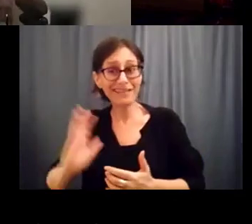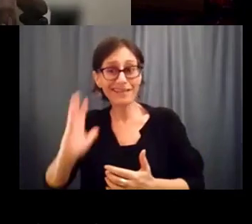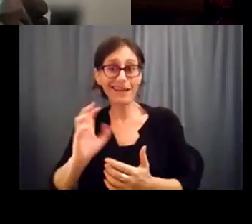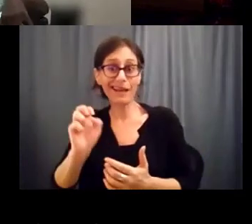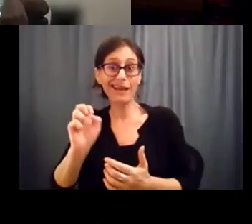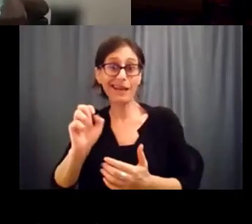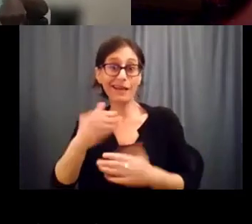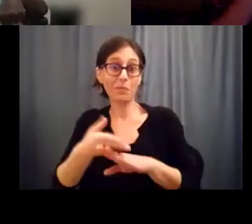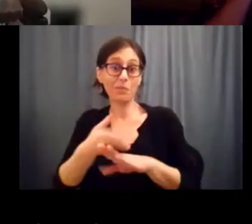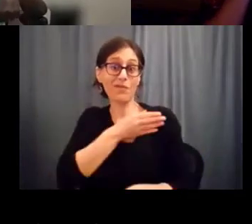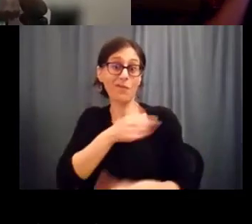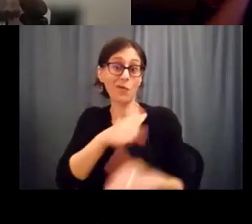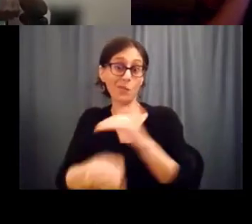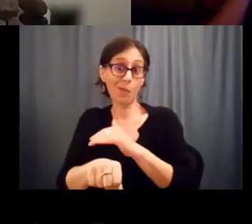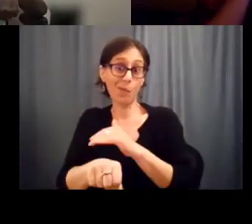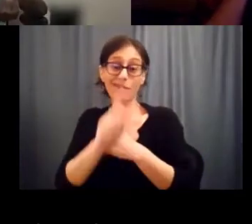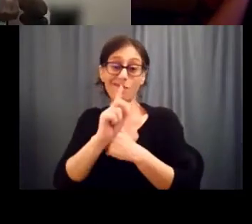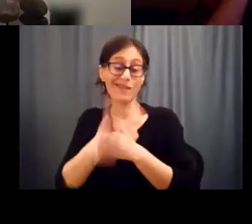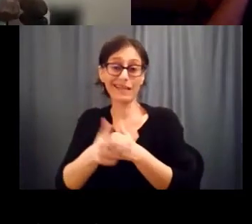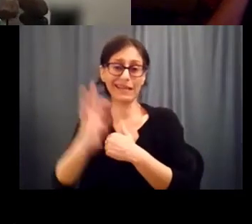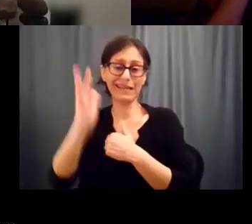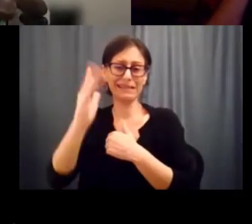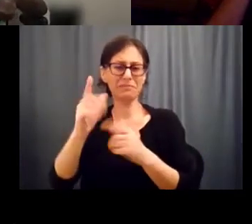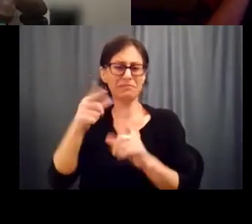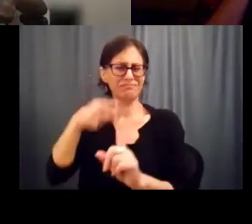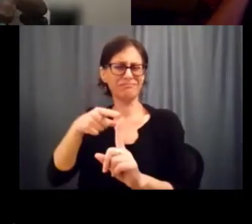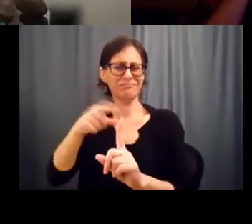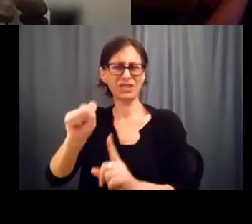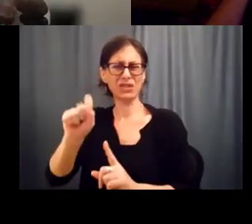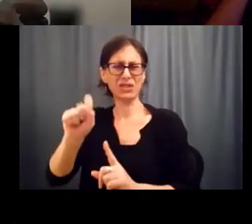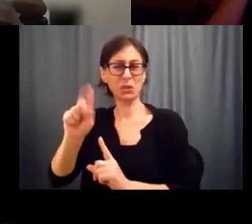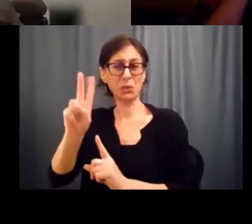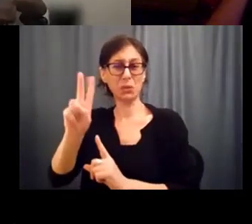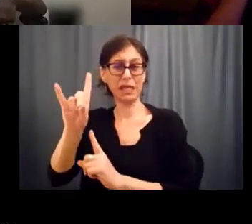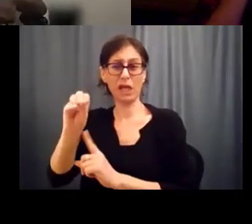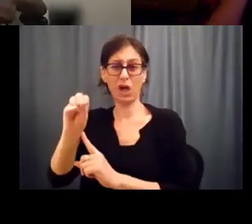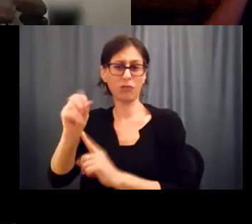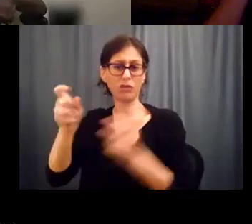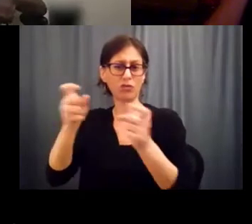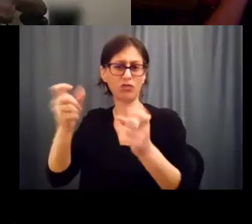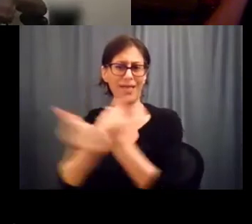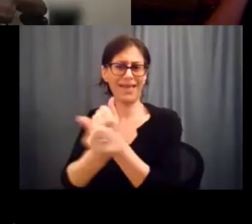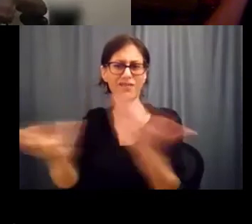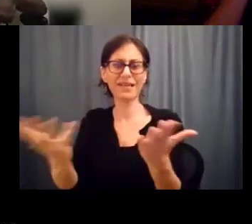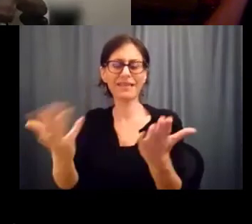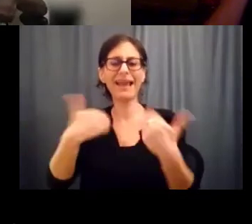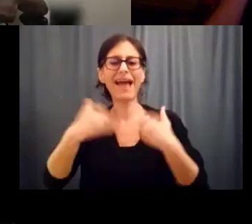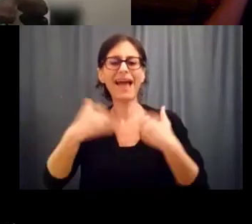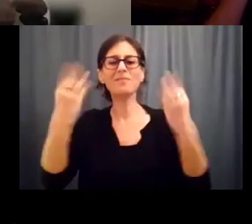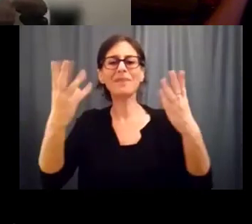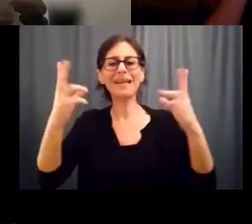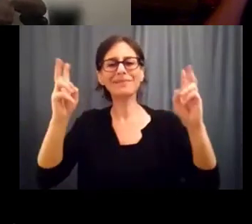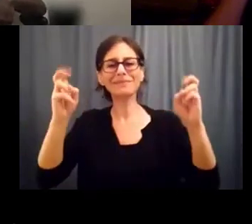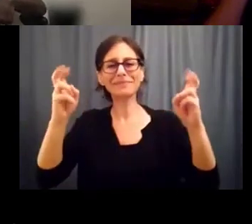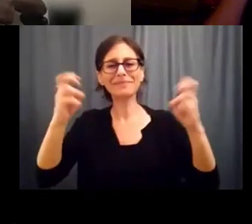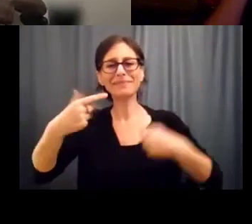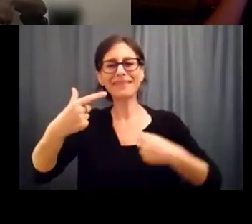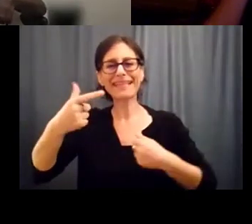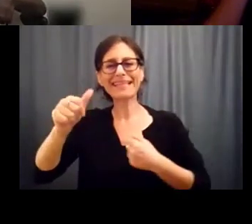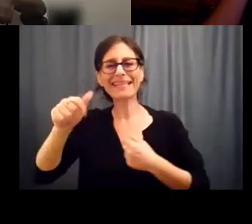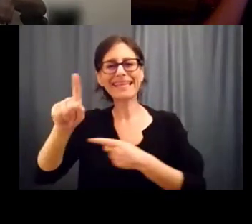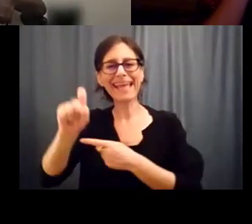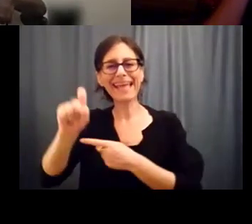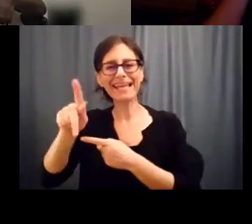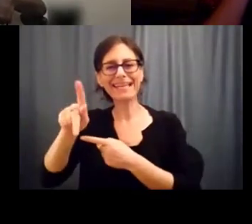we were born, it was all about the studio. And basically, there were all these gatekeepers, right? And they were looking